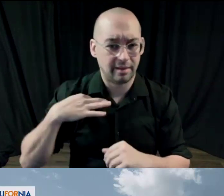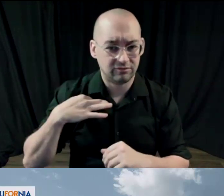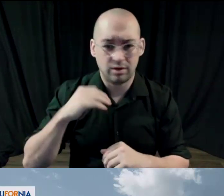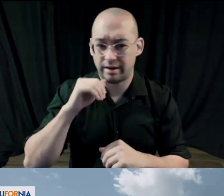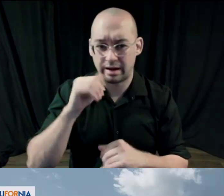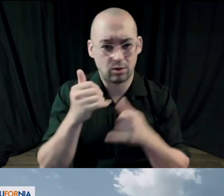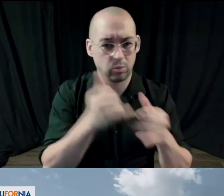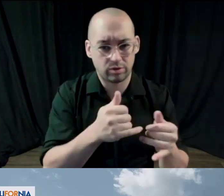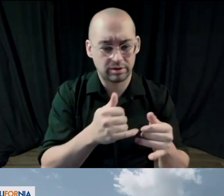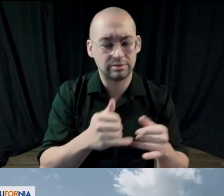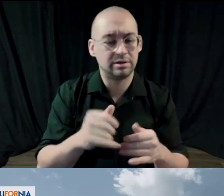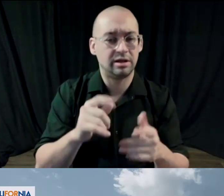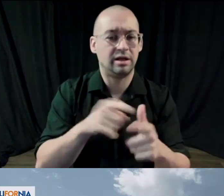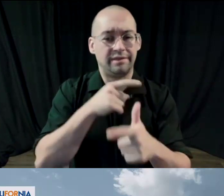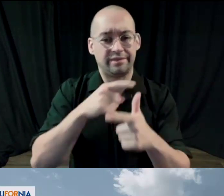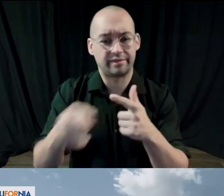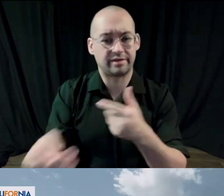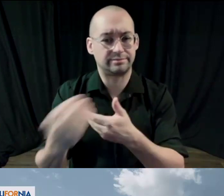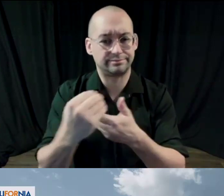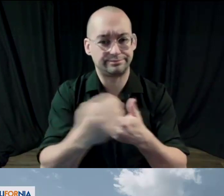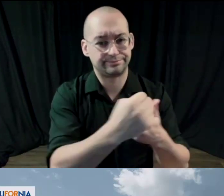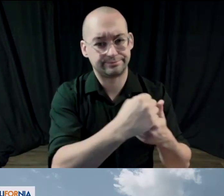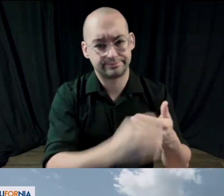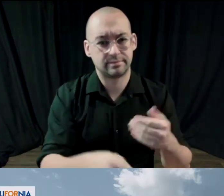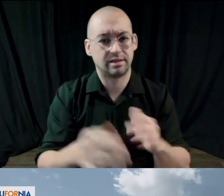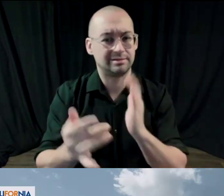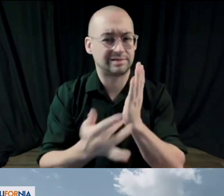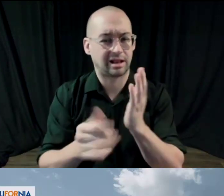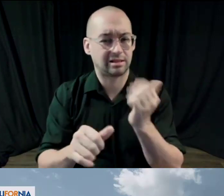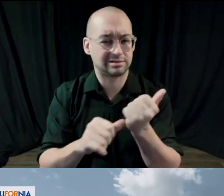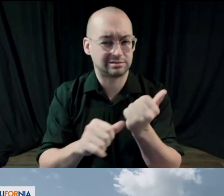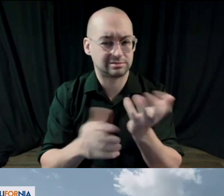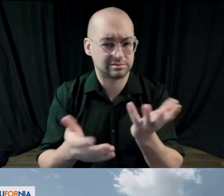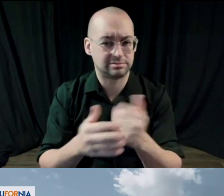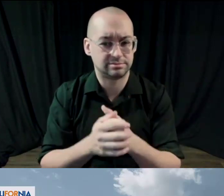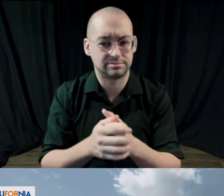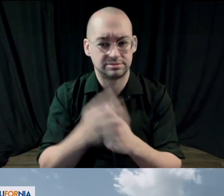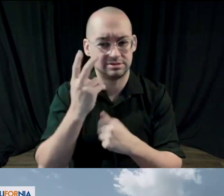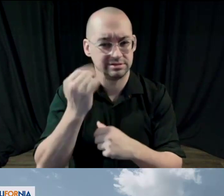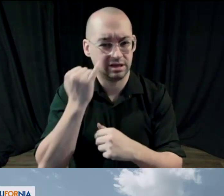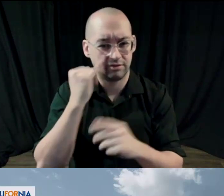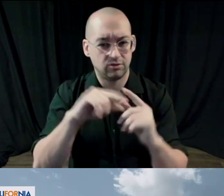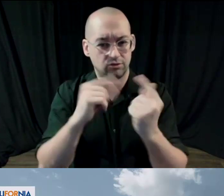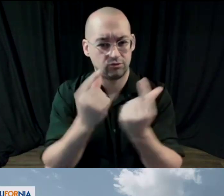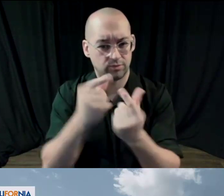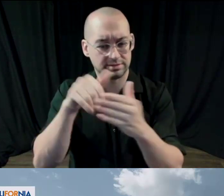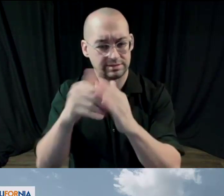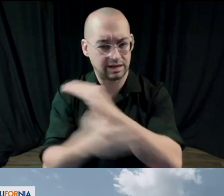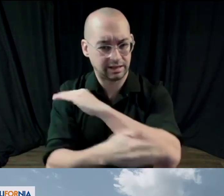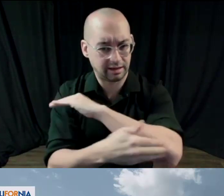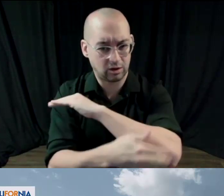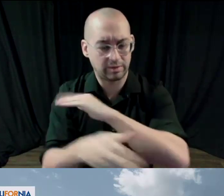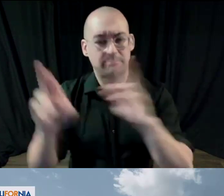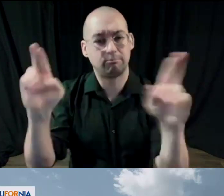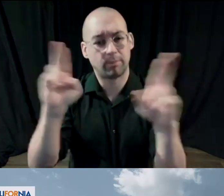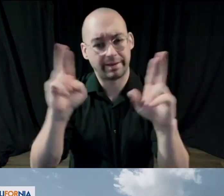pre-outreach and potentially pre-technical assistance to make sure that entities or coalition in those counties were